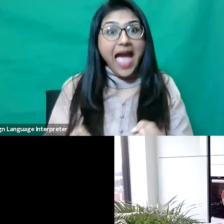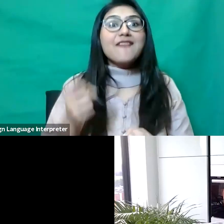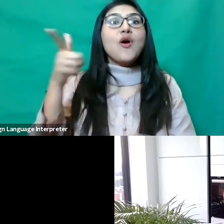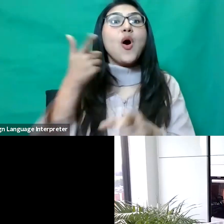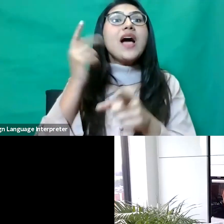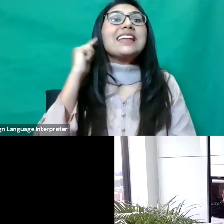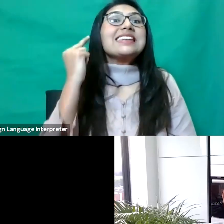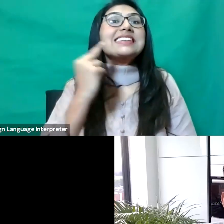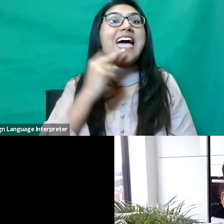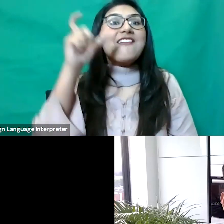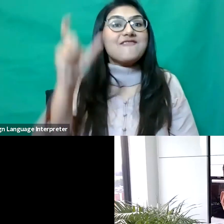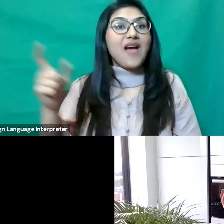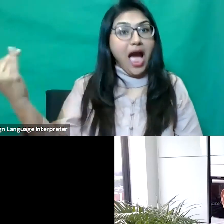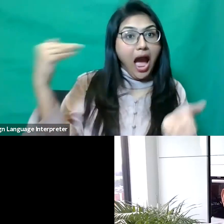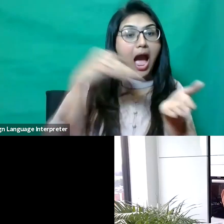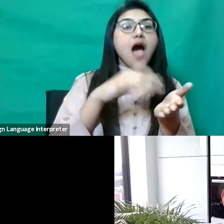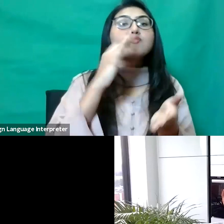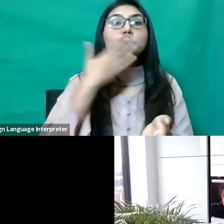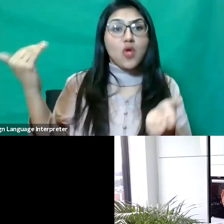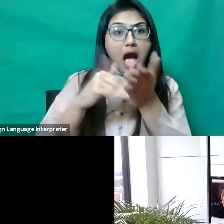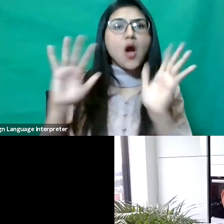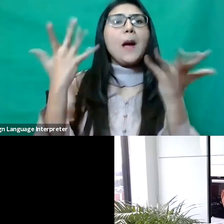on occasions, but